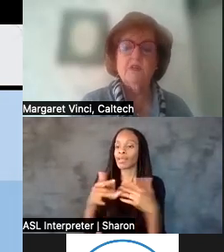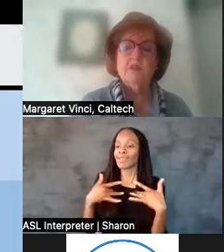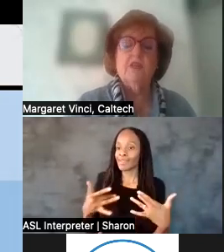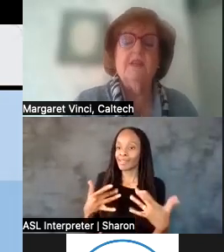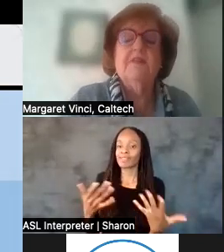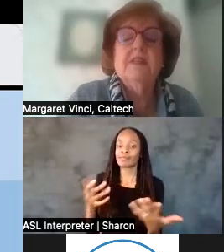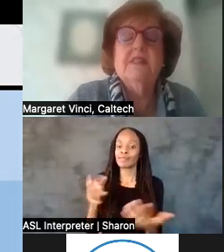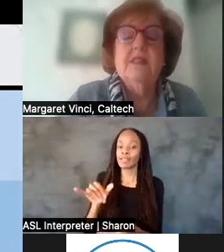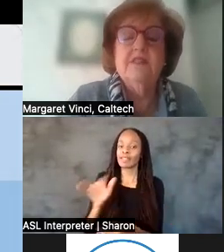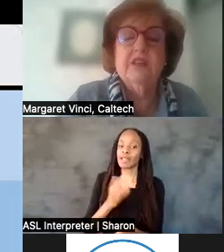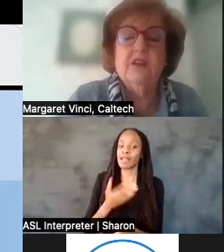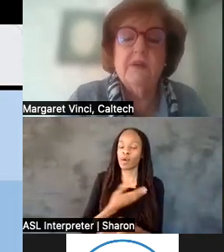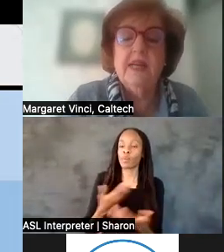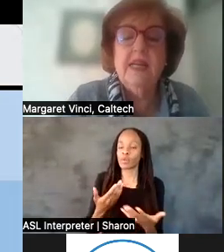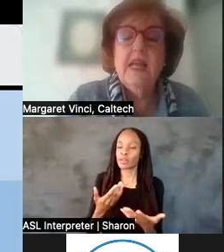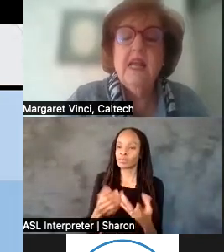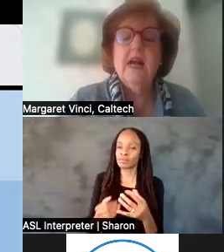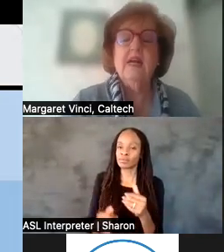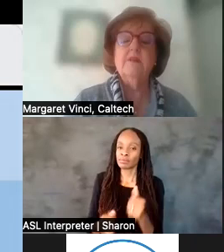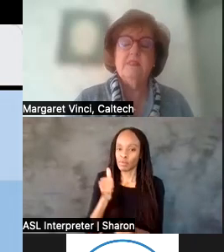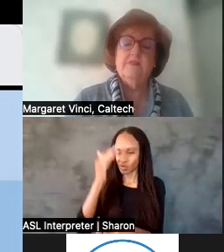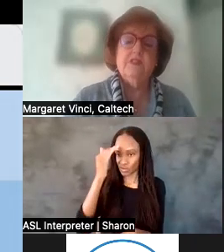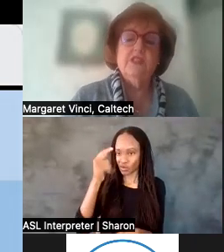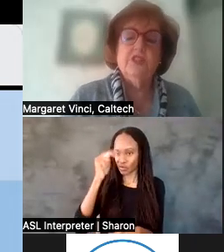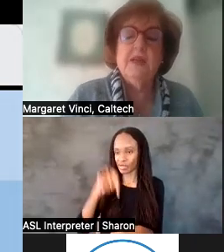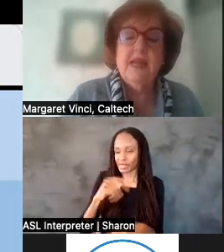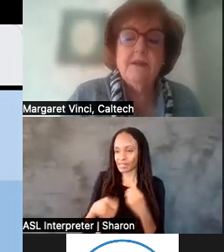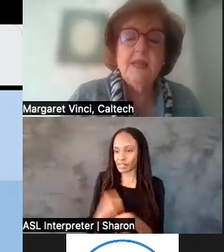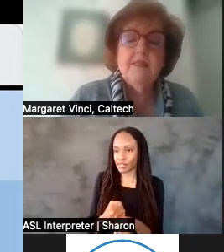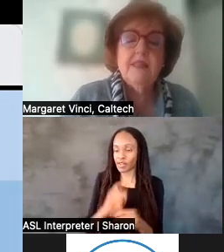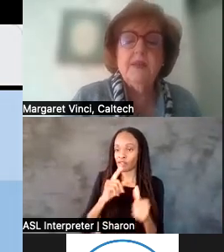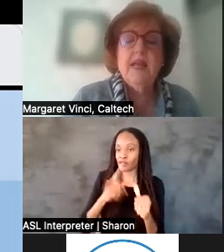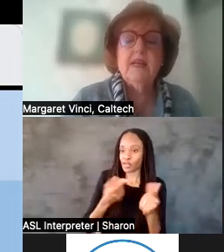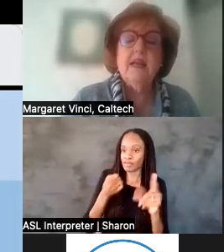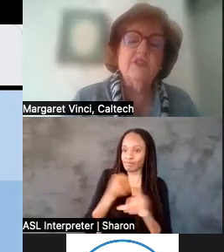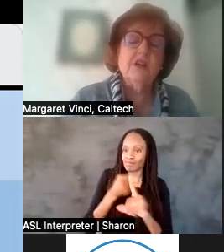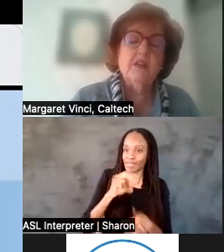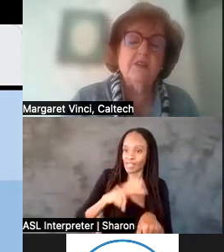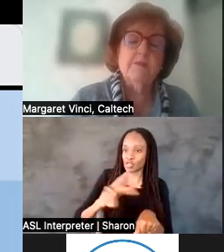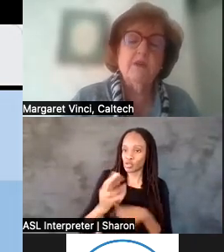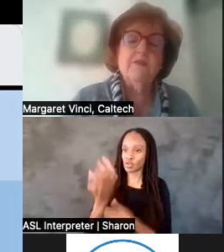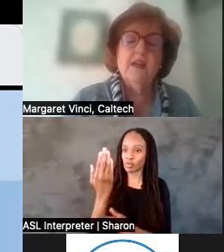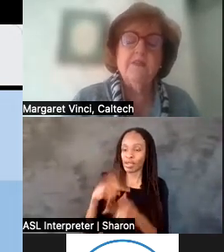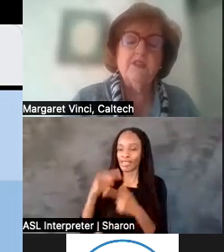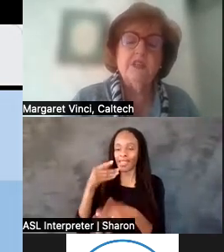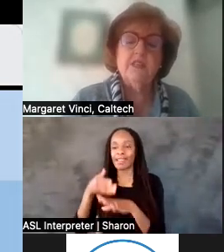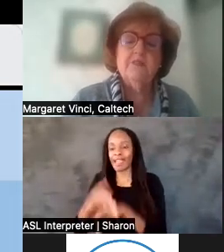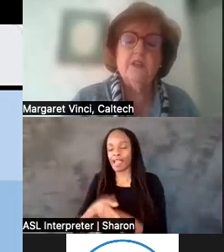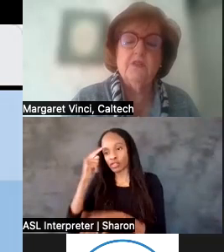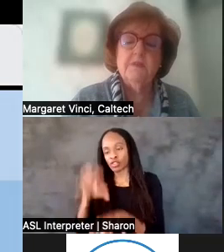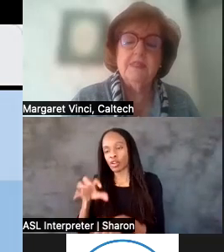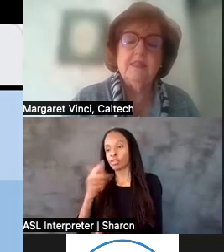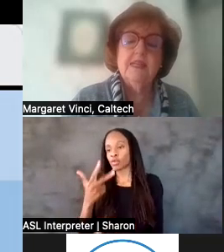been our most notable event of this year already. It was first at 2 a.m. Then we had an aftershock, a 3.5 aftershock